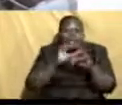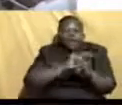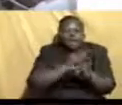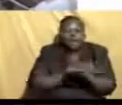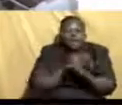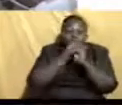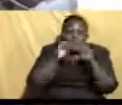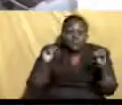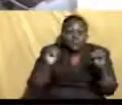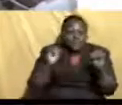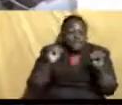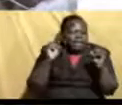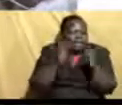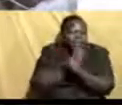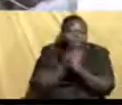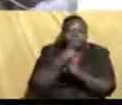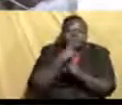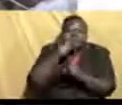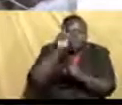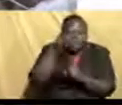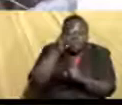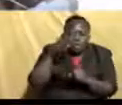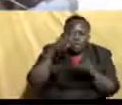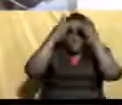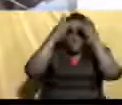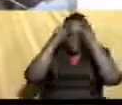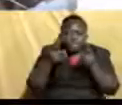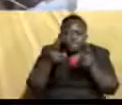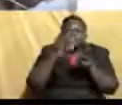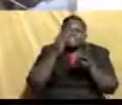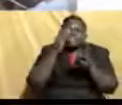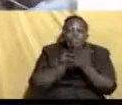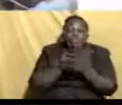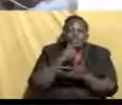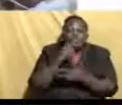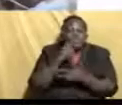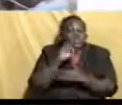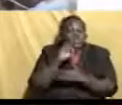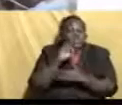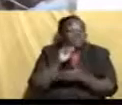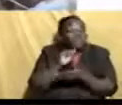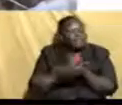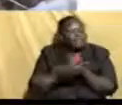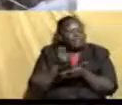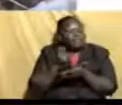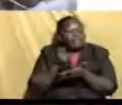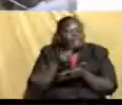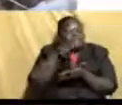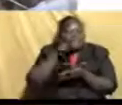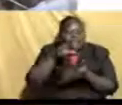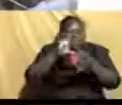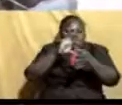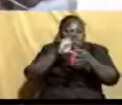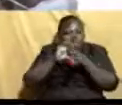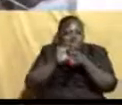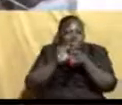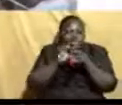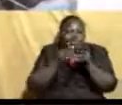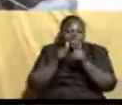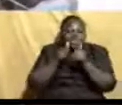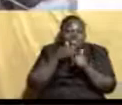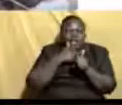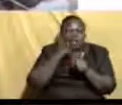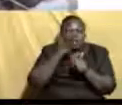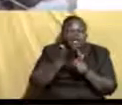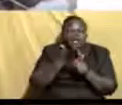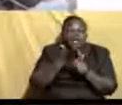liable when they make a wrong decision in that determination is essentially saying that the immunity covered there has